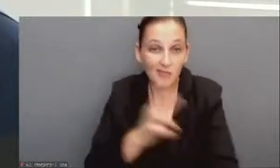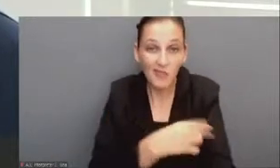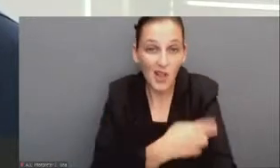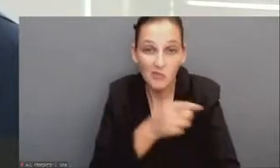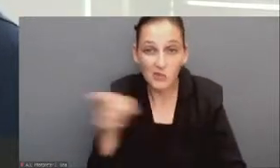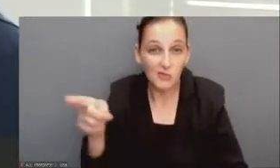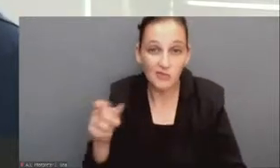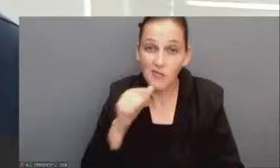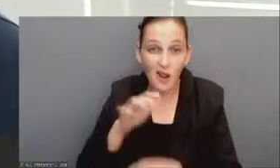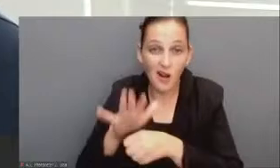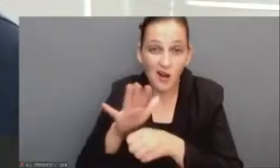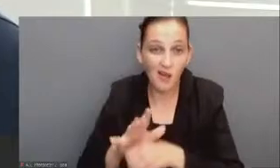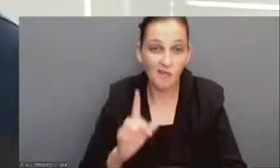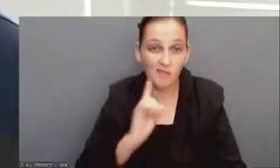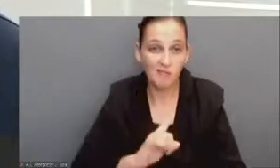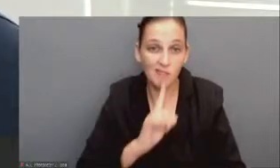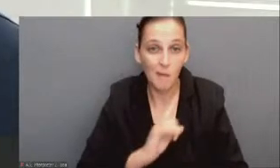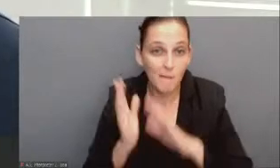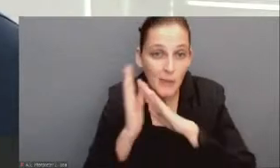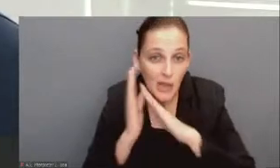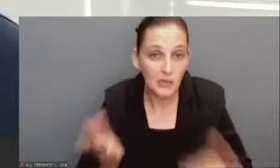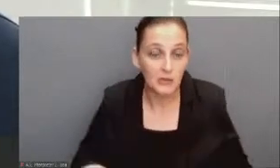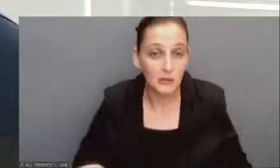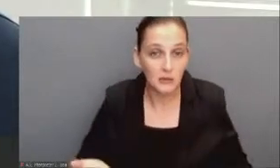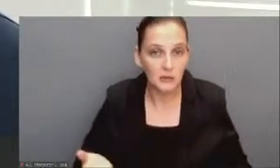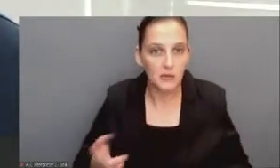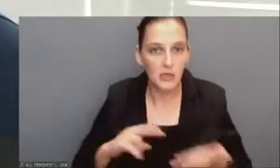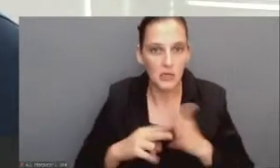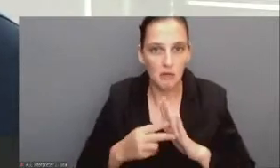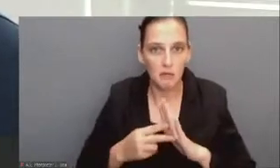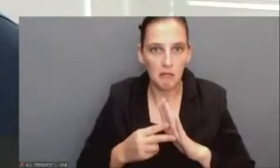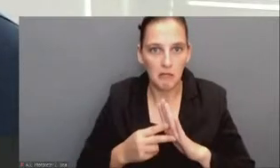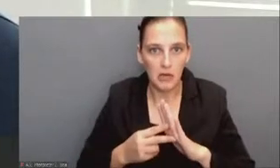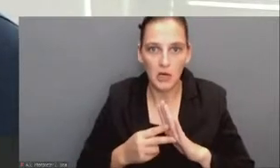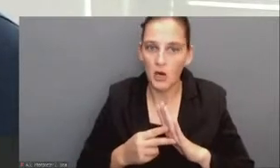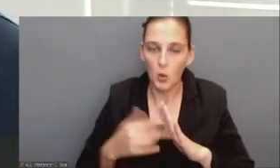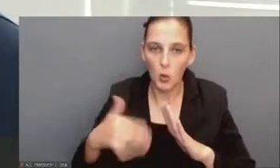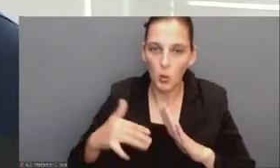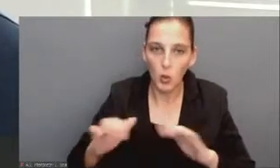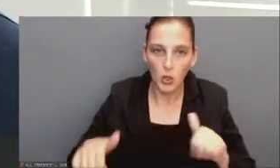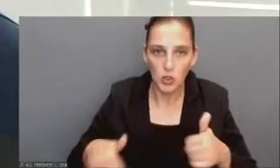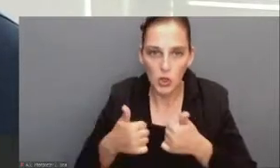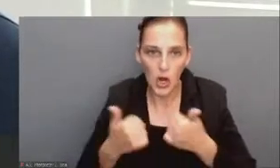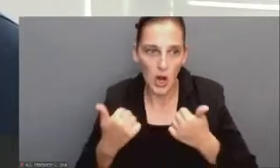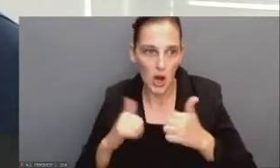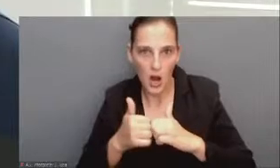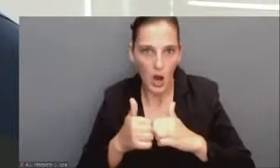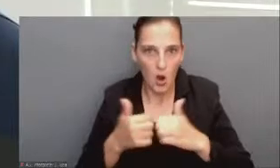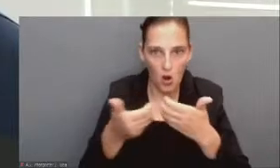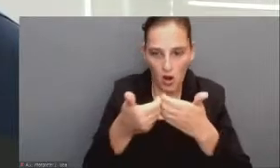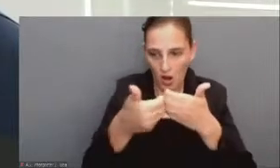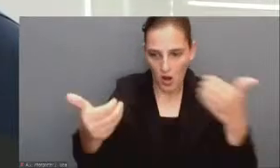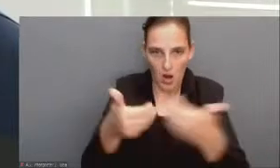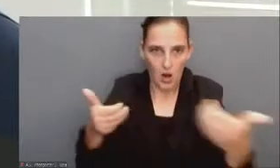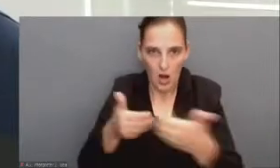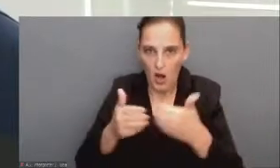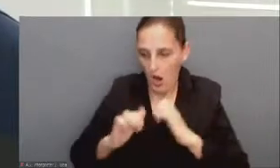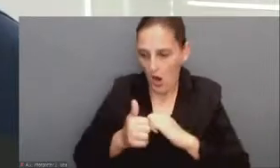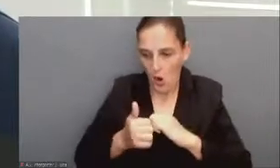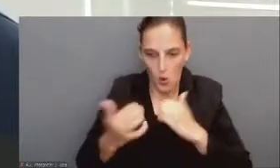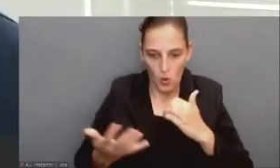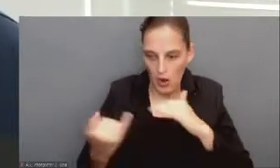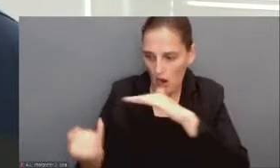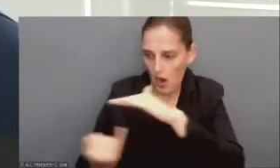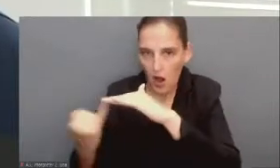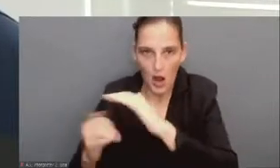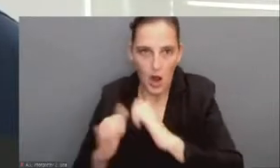in many of our hospitals impeded infection control and made it hard to do mitigation strategies like isolation. And to be